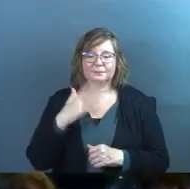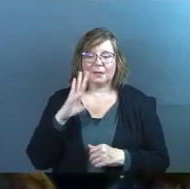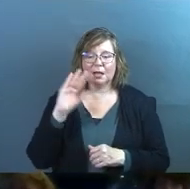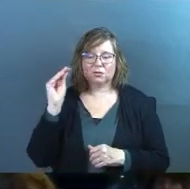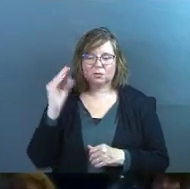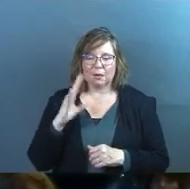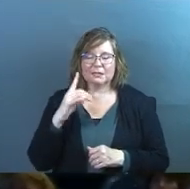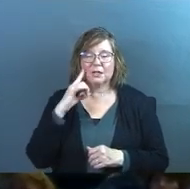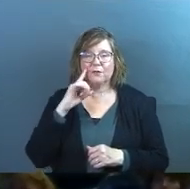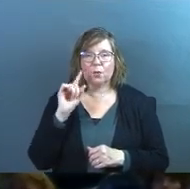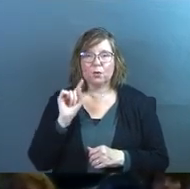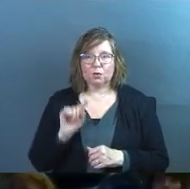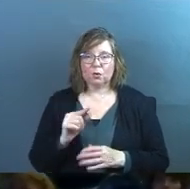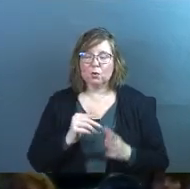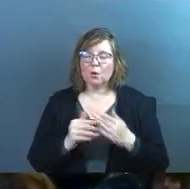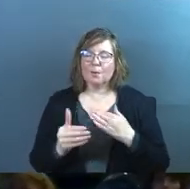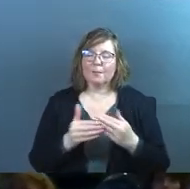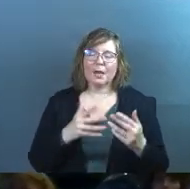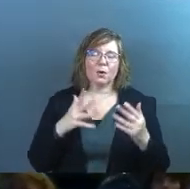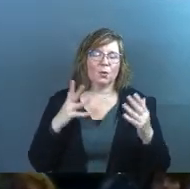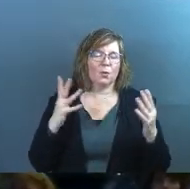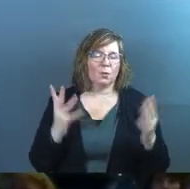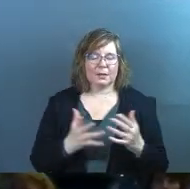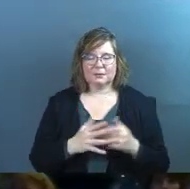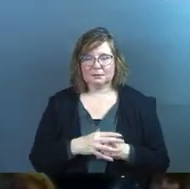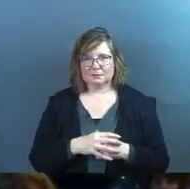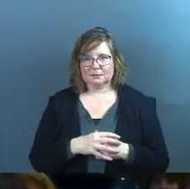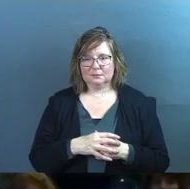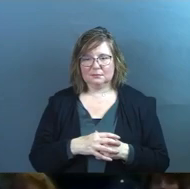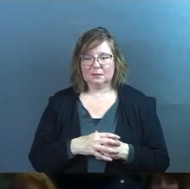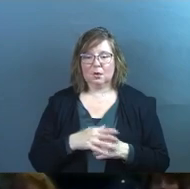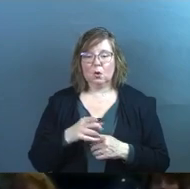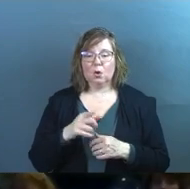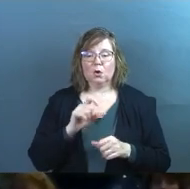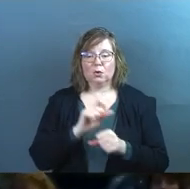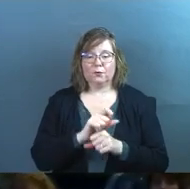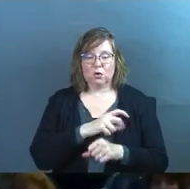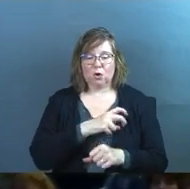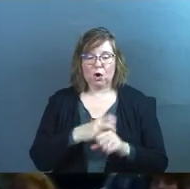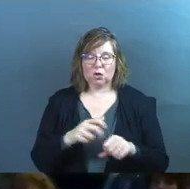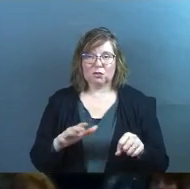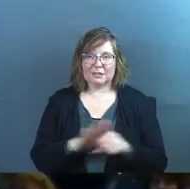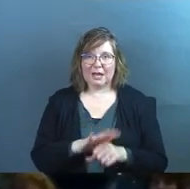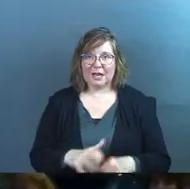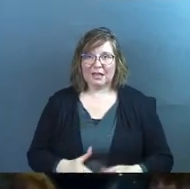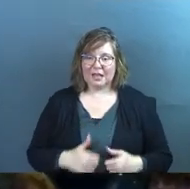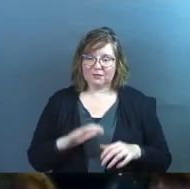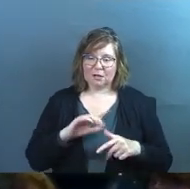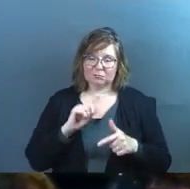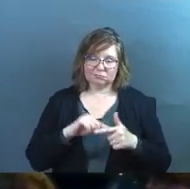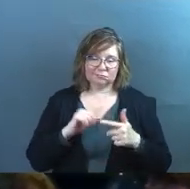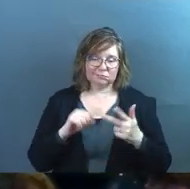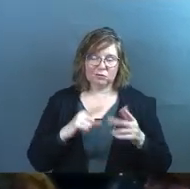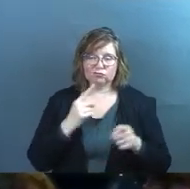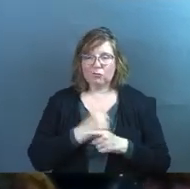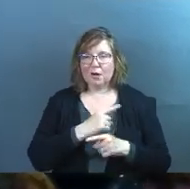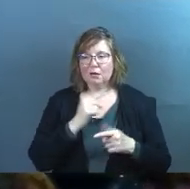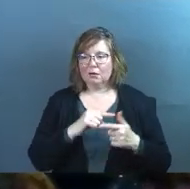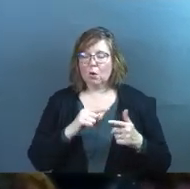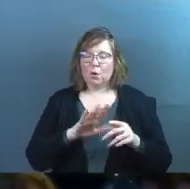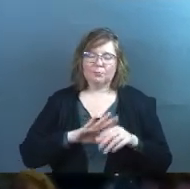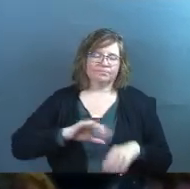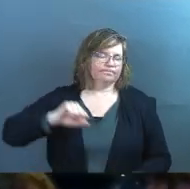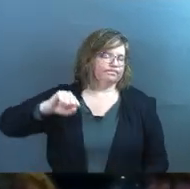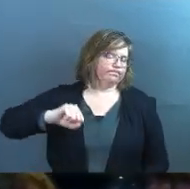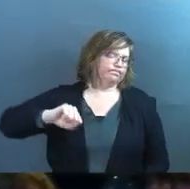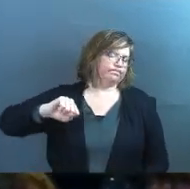God's grace is for you, no matter what. Whether you've worked hard your entire life and done it all right, or you've pushed him away